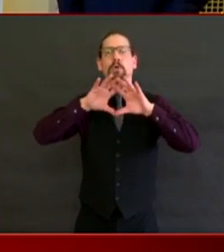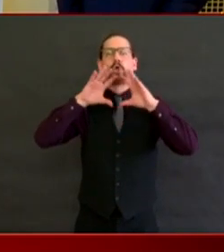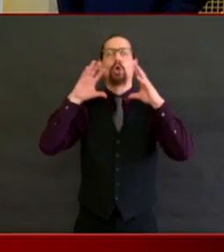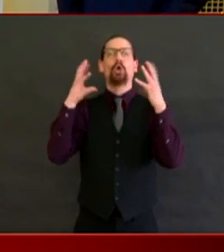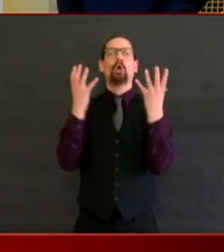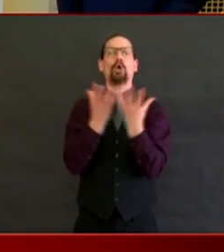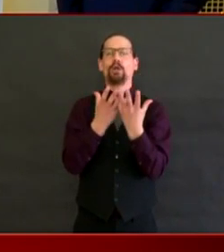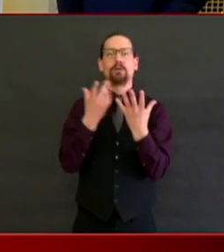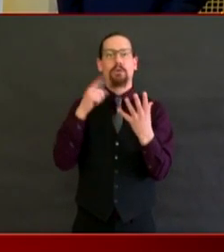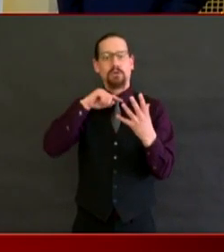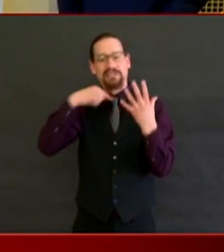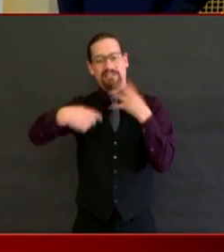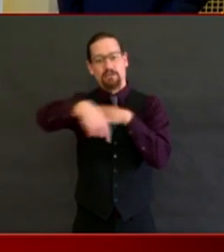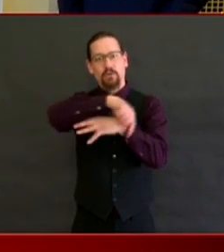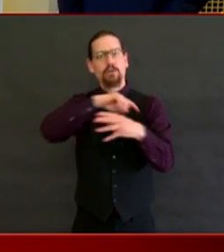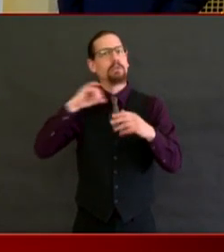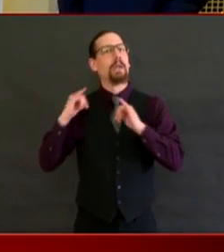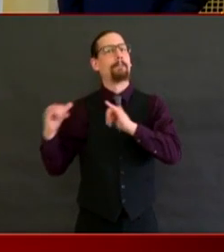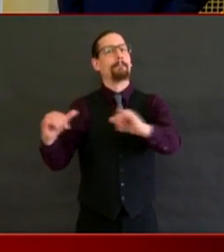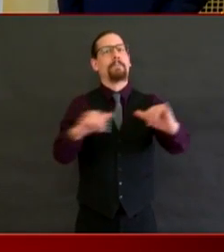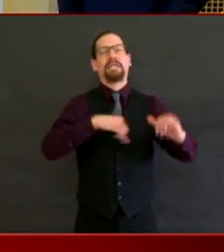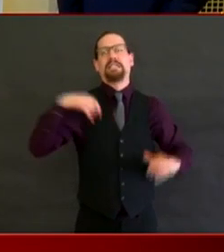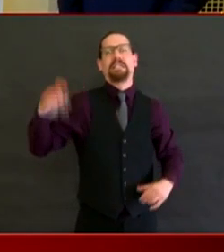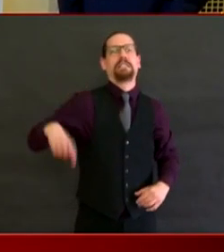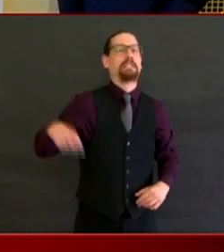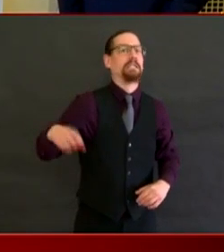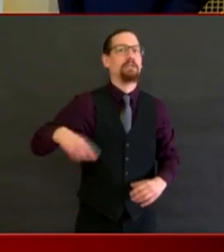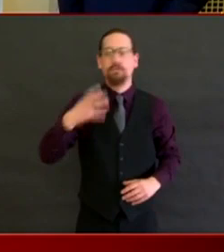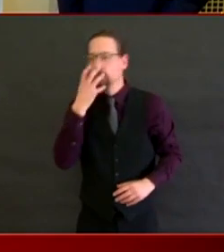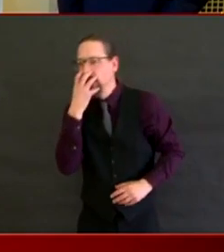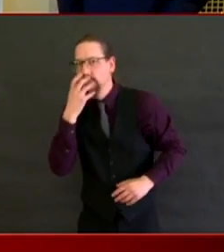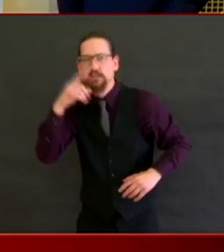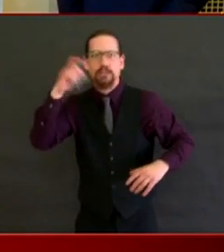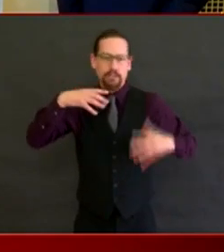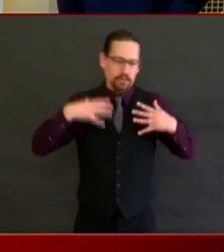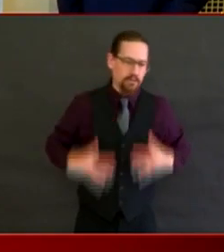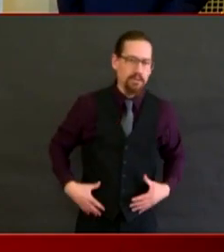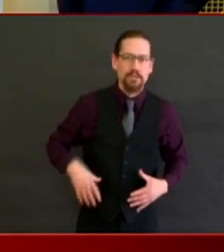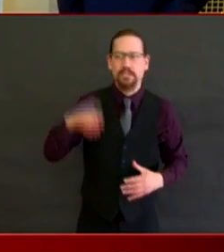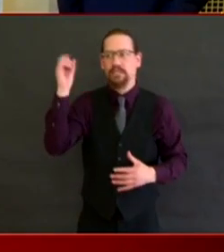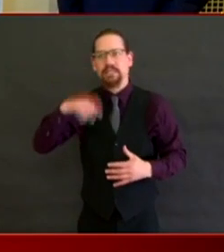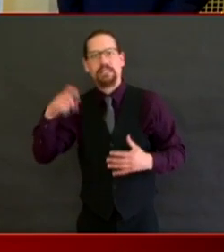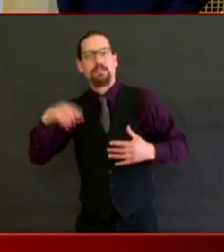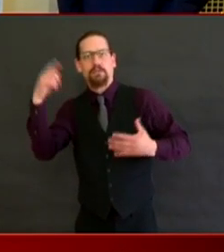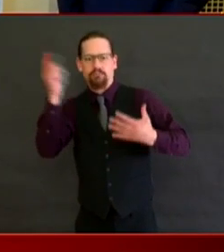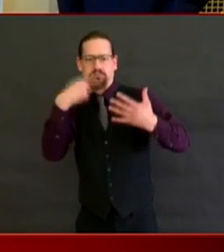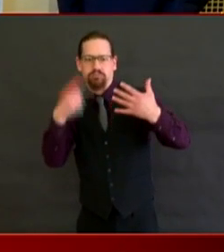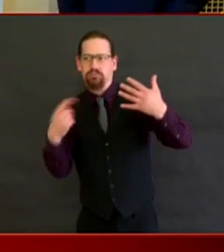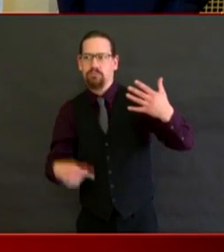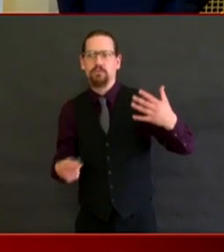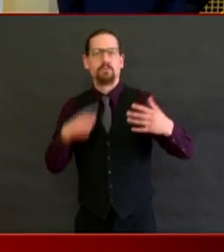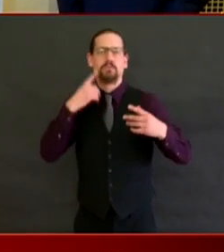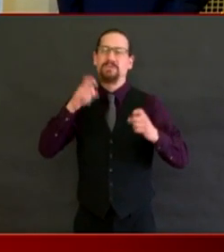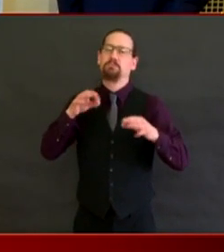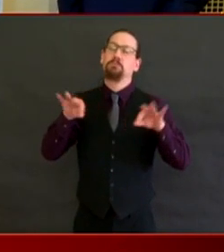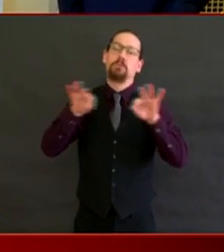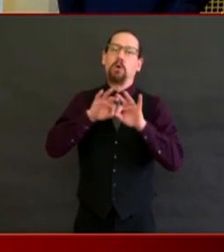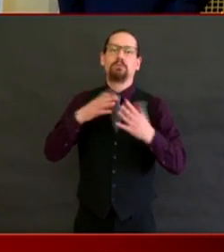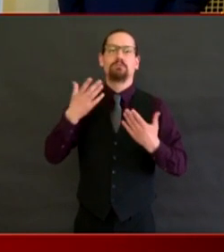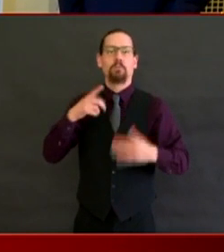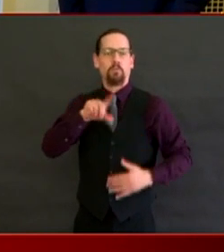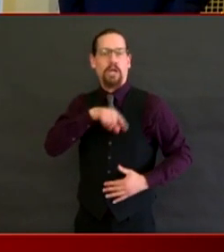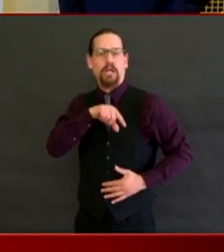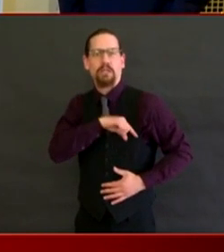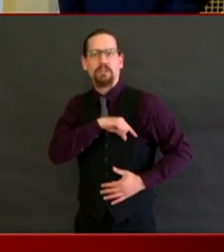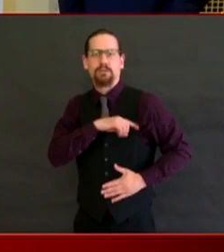other countries, and we need quality masks. We're not taking anything. We have a very rigorous